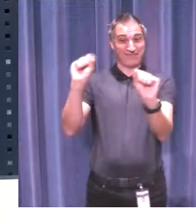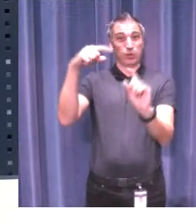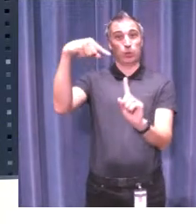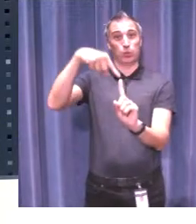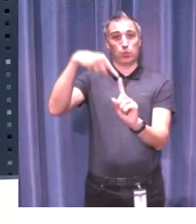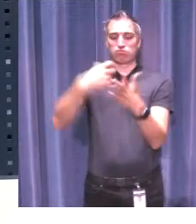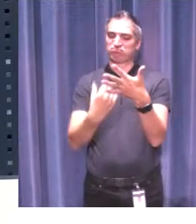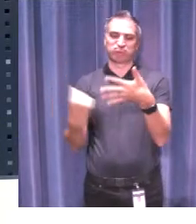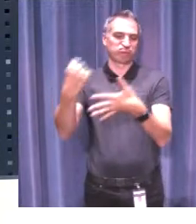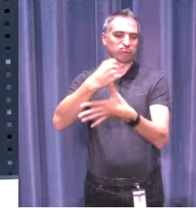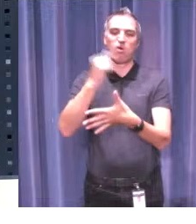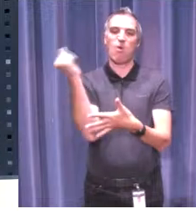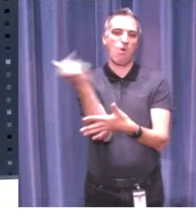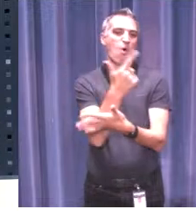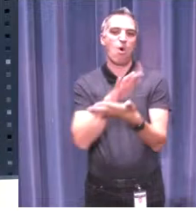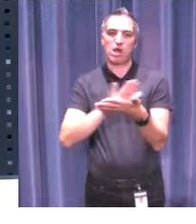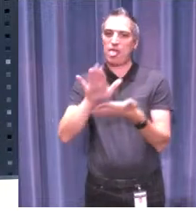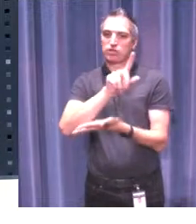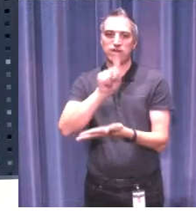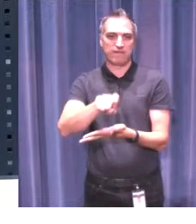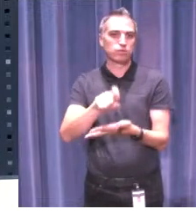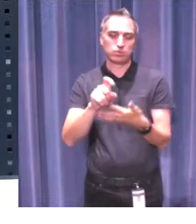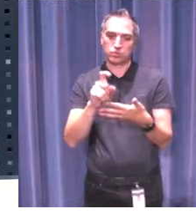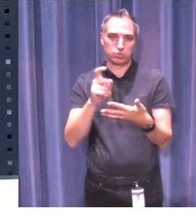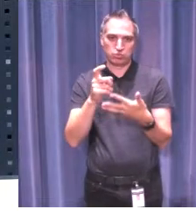issue that all colleges will be facing.